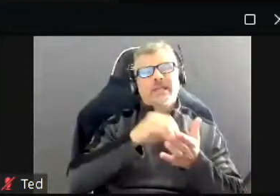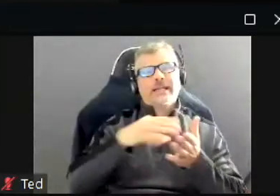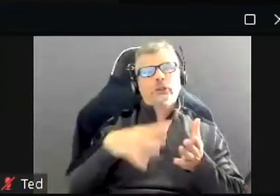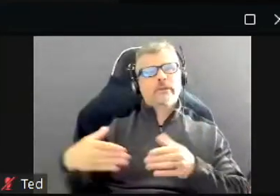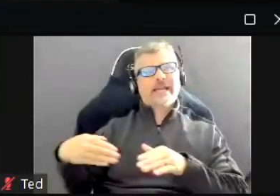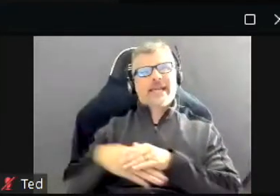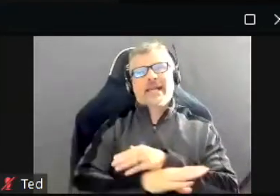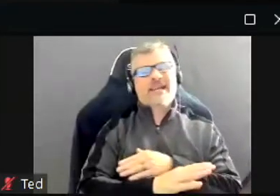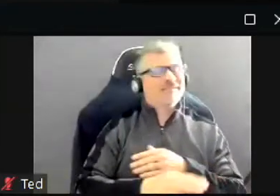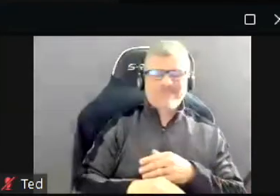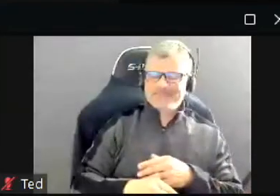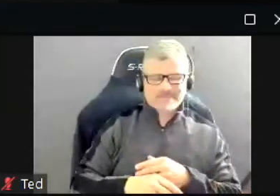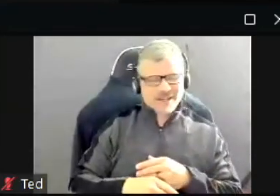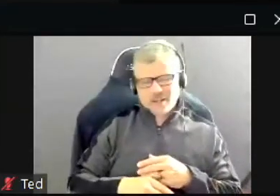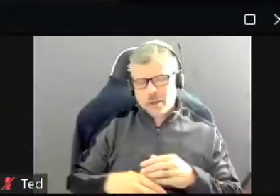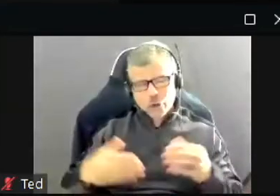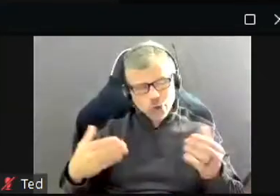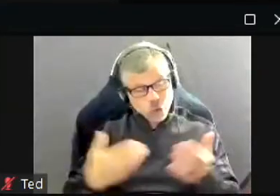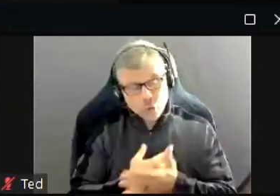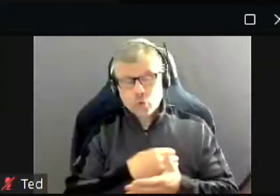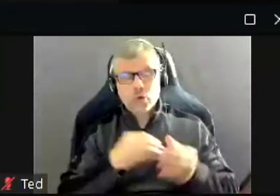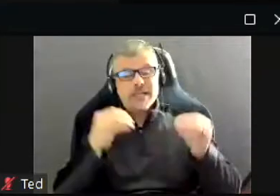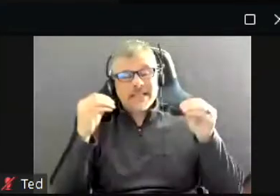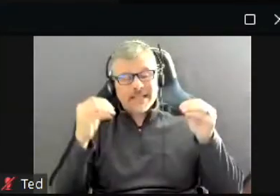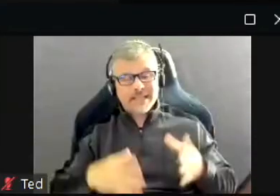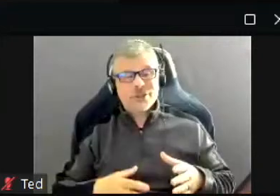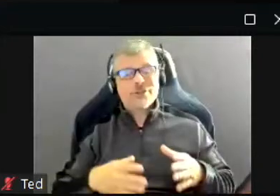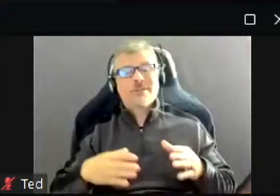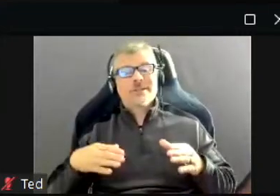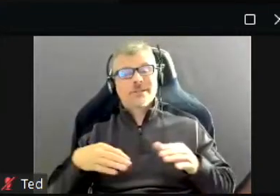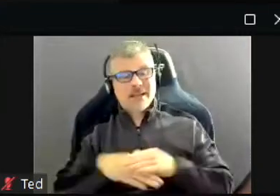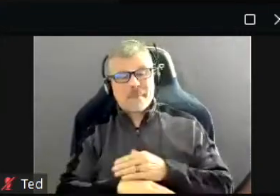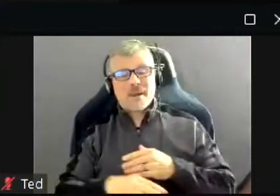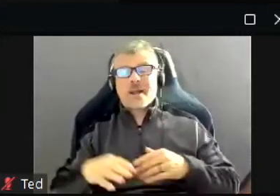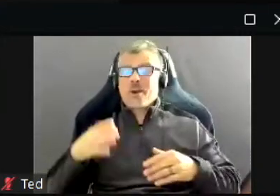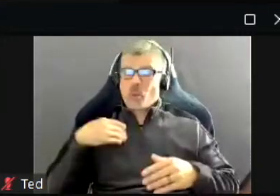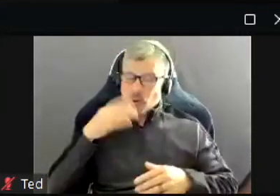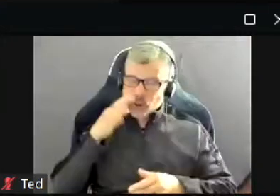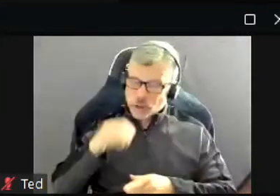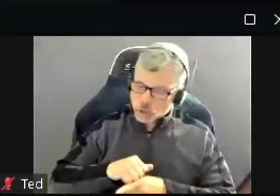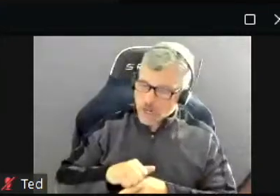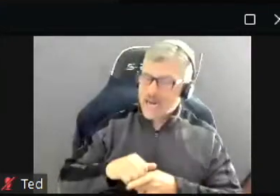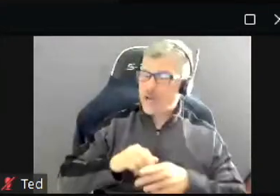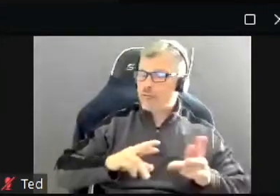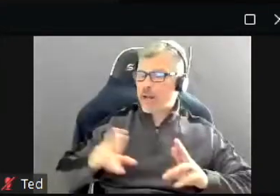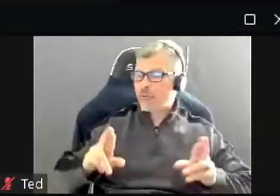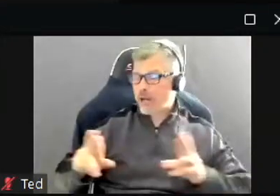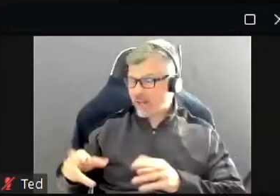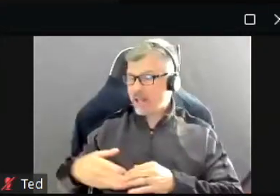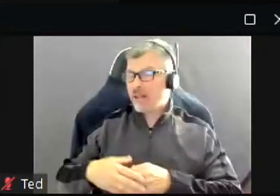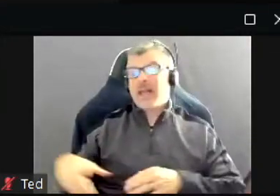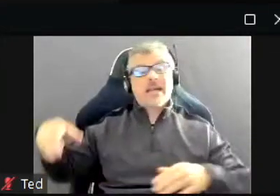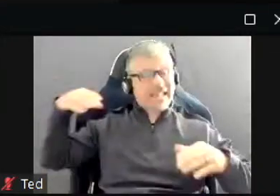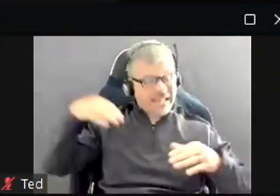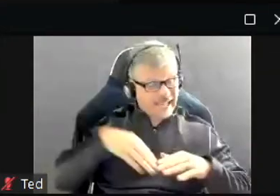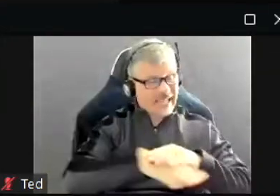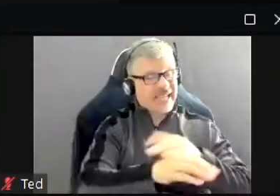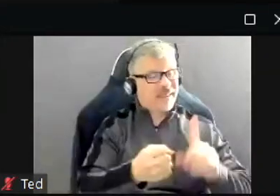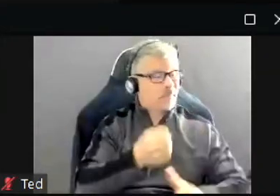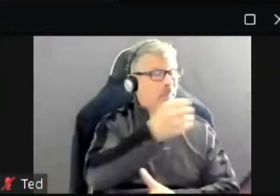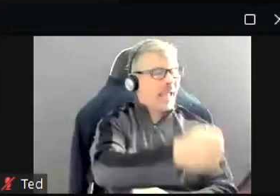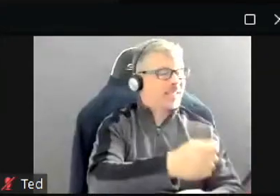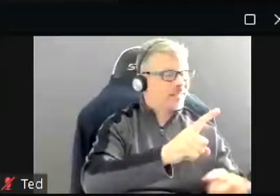because new teachers coming in, no matter how we induct them, train them right before they come in, once they get placed into